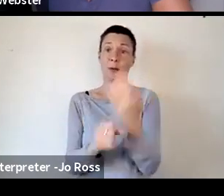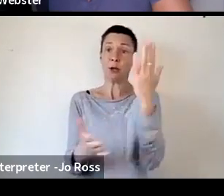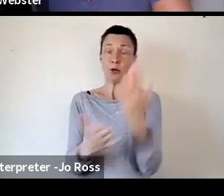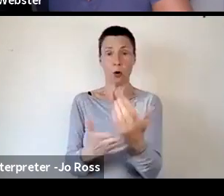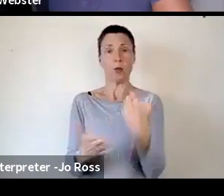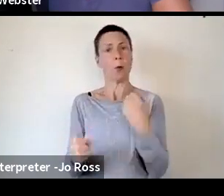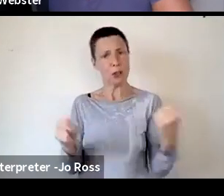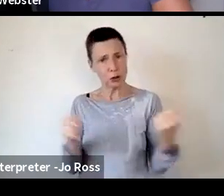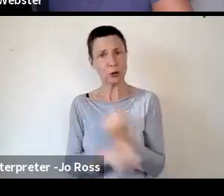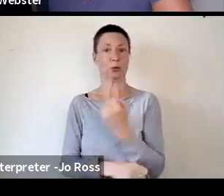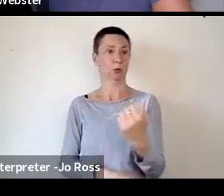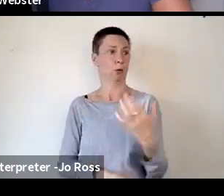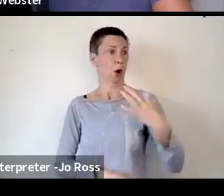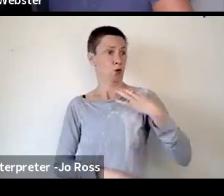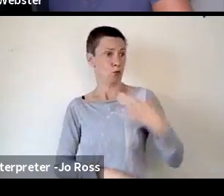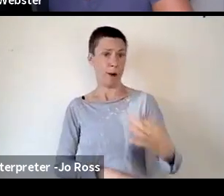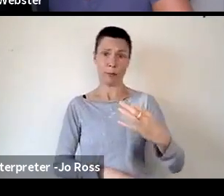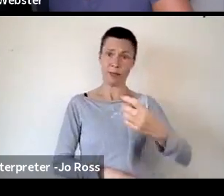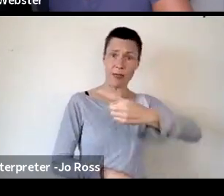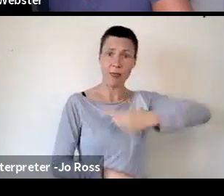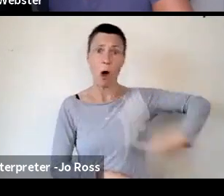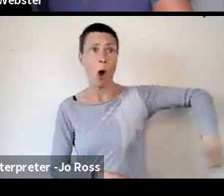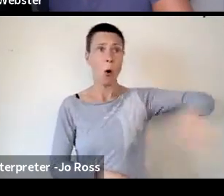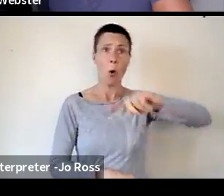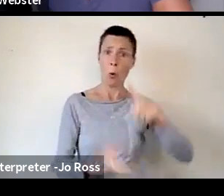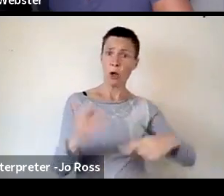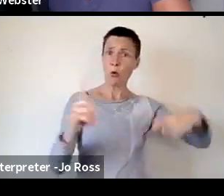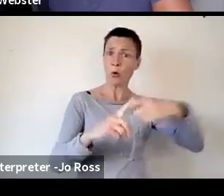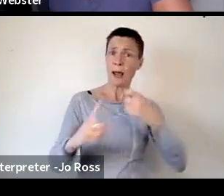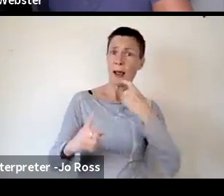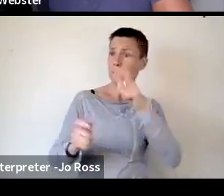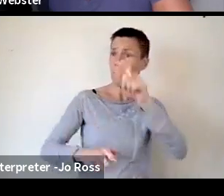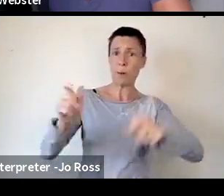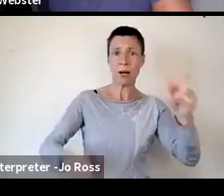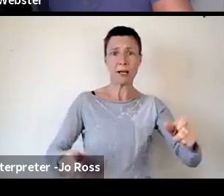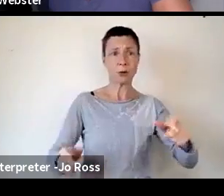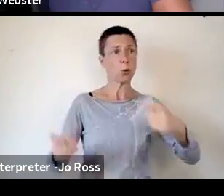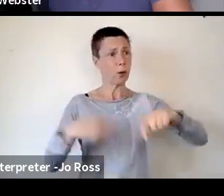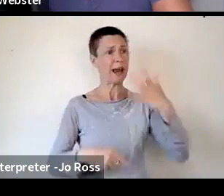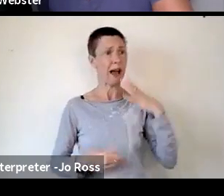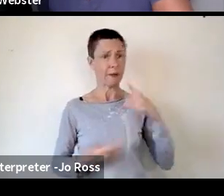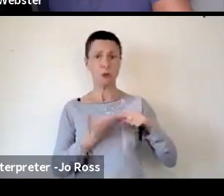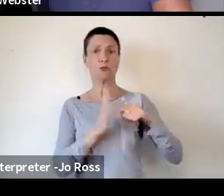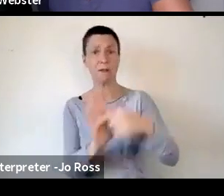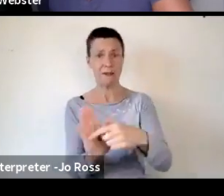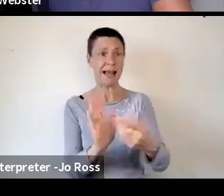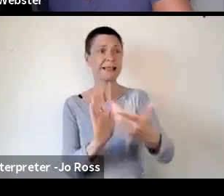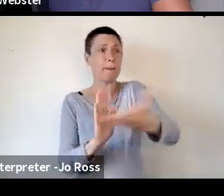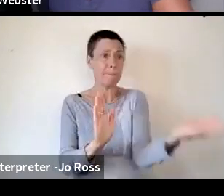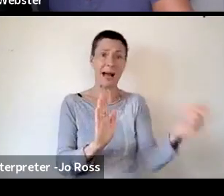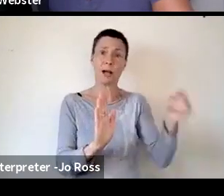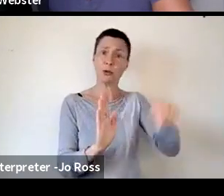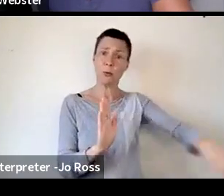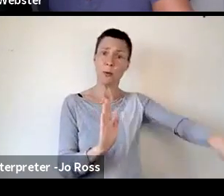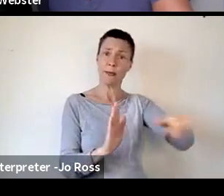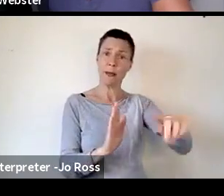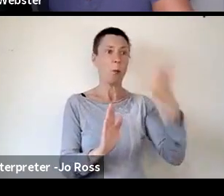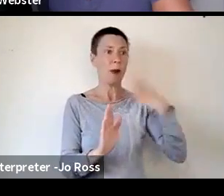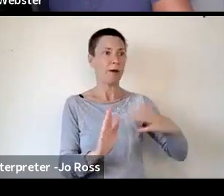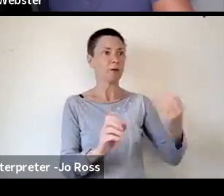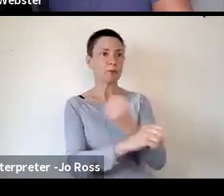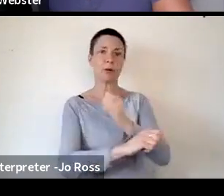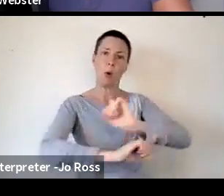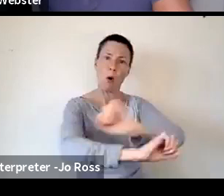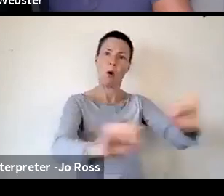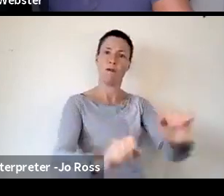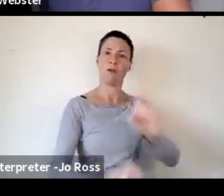do represent the whole country, the whole population, because we have to reflect it back to the country, and we have to bring all those voices and all